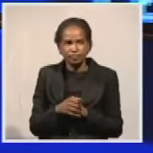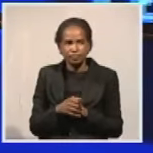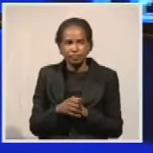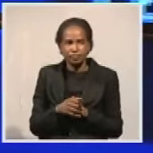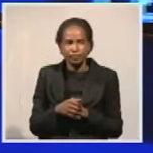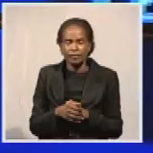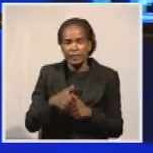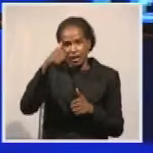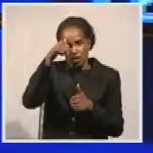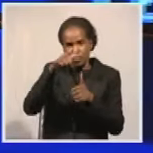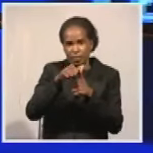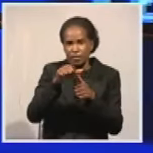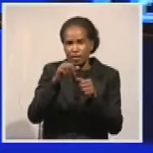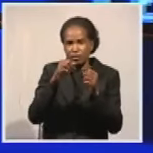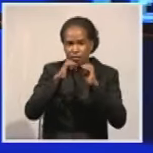Security Council Resolution